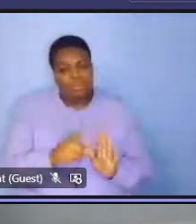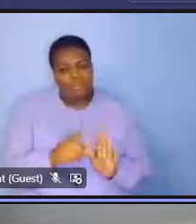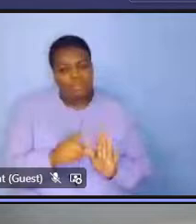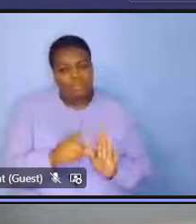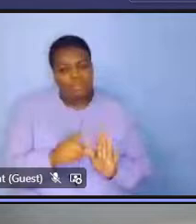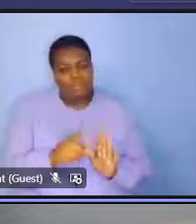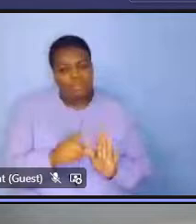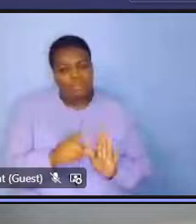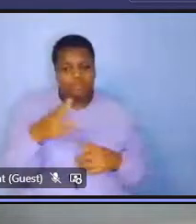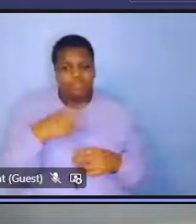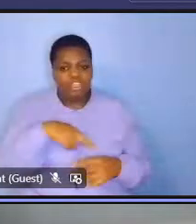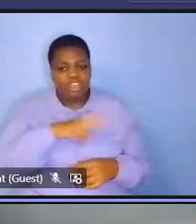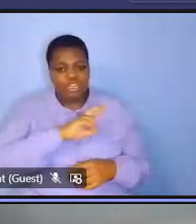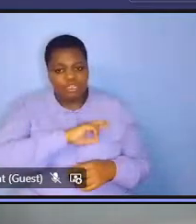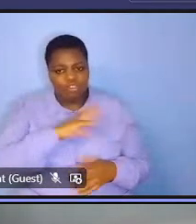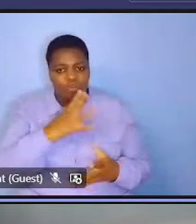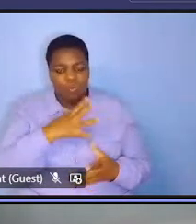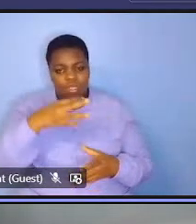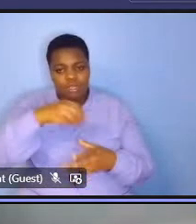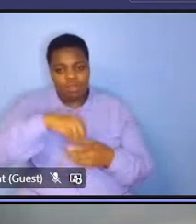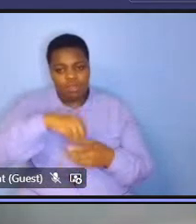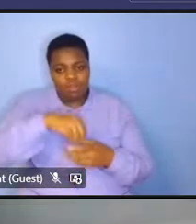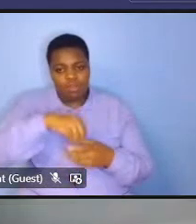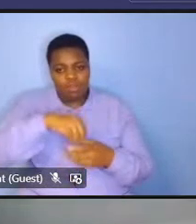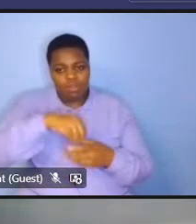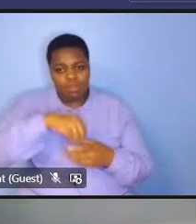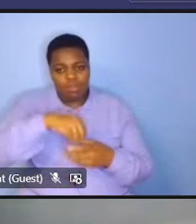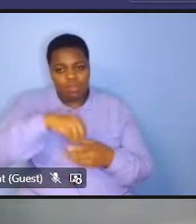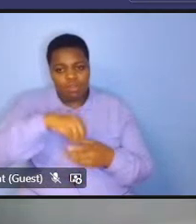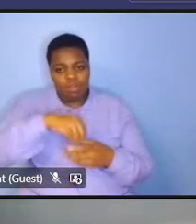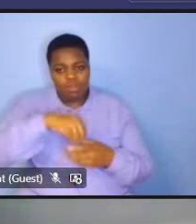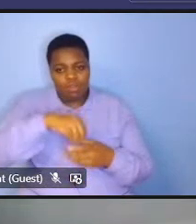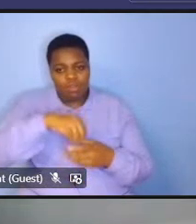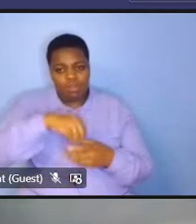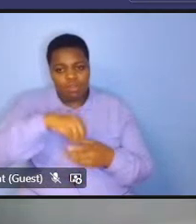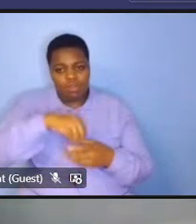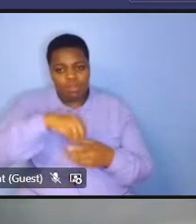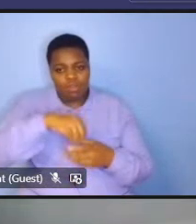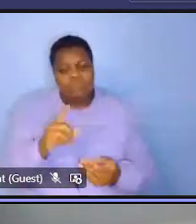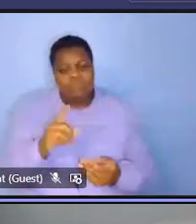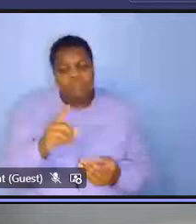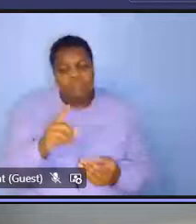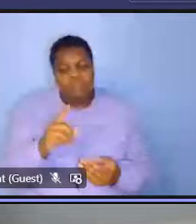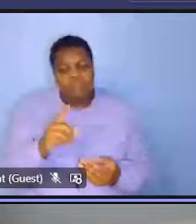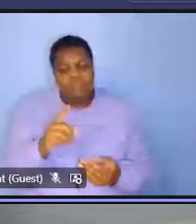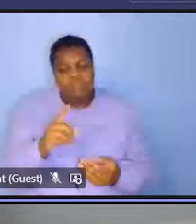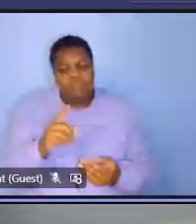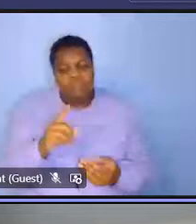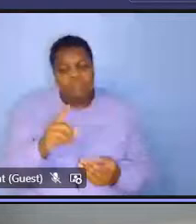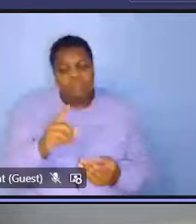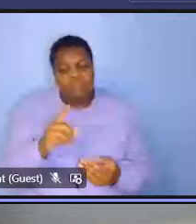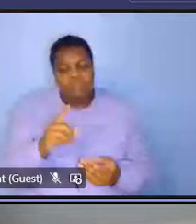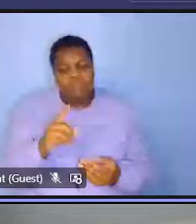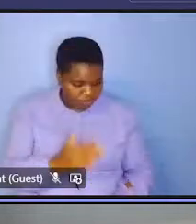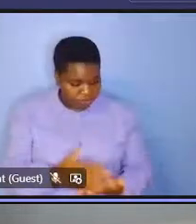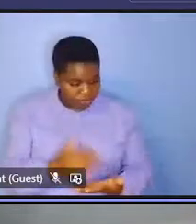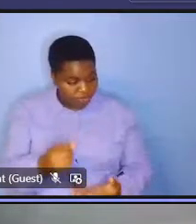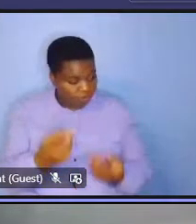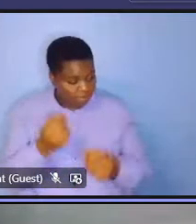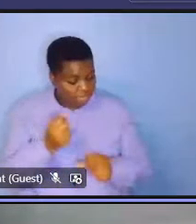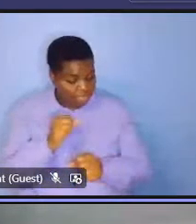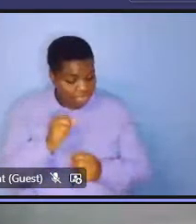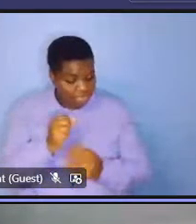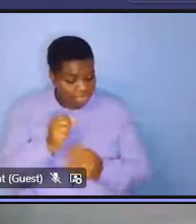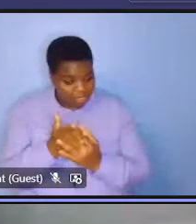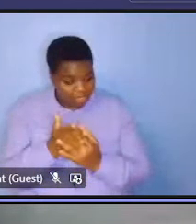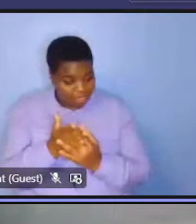cultural diversity within the community served by the school, and they should take into account religious and cultural diversity within the community served